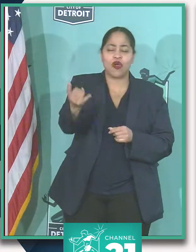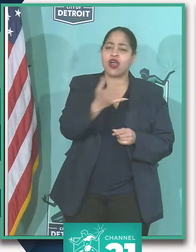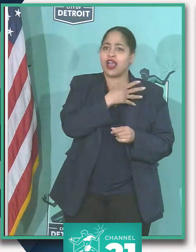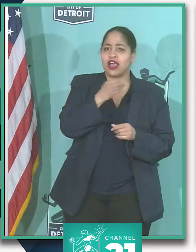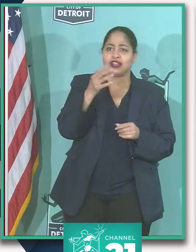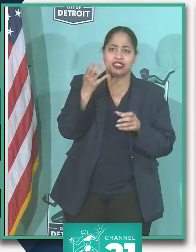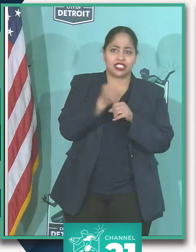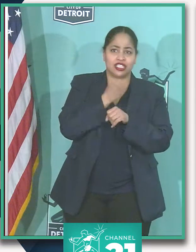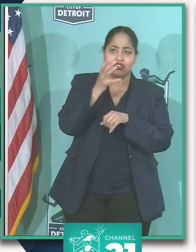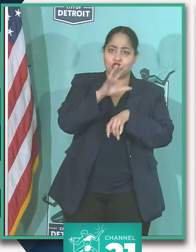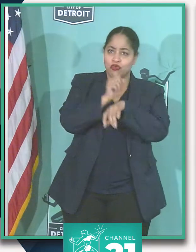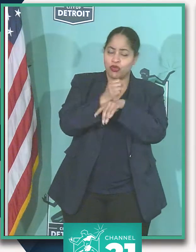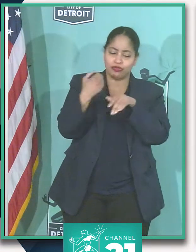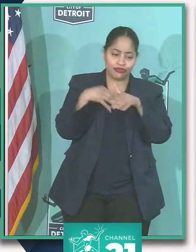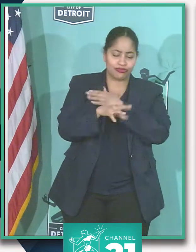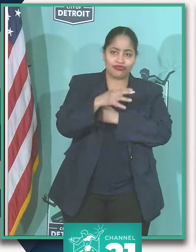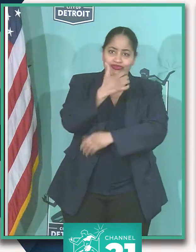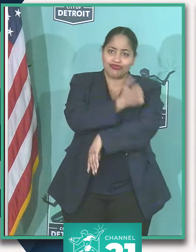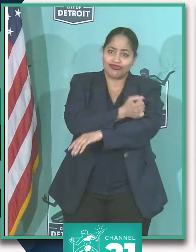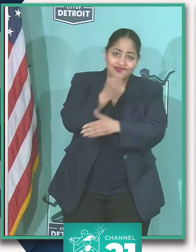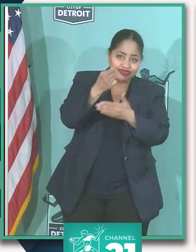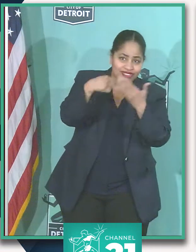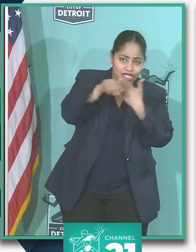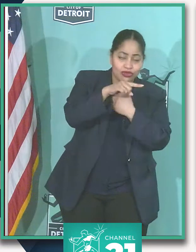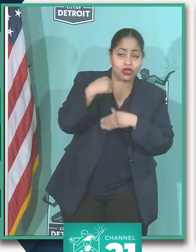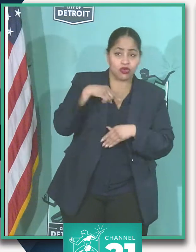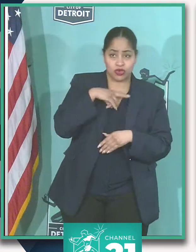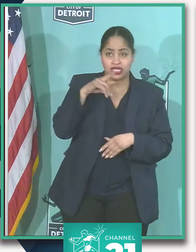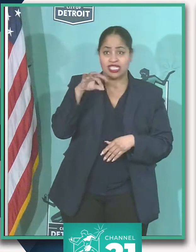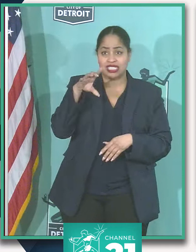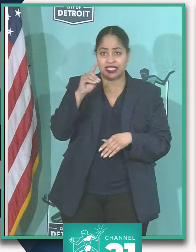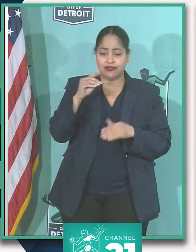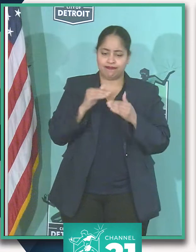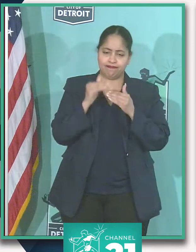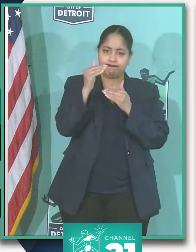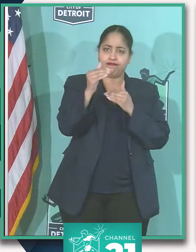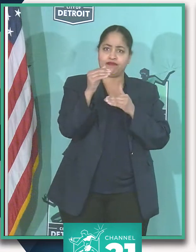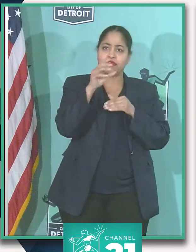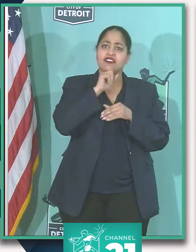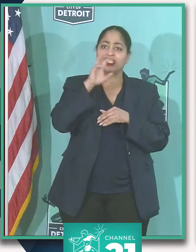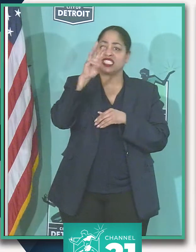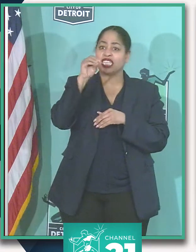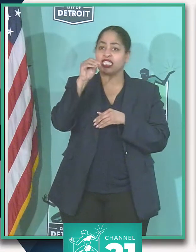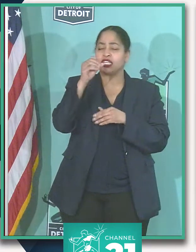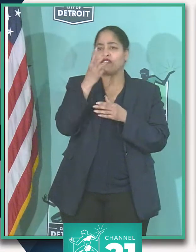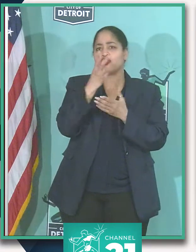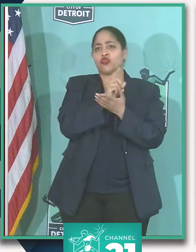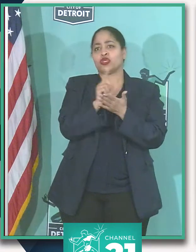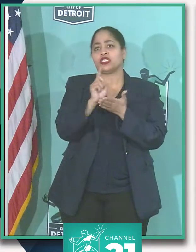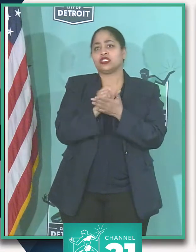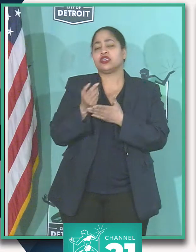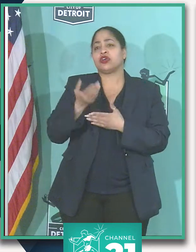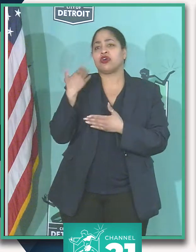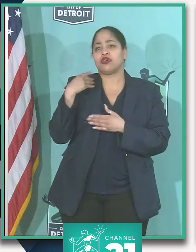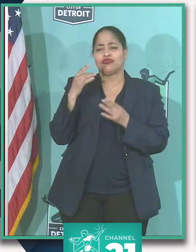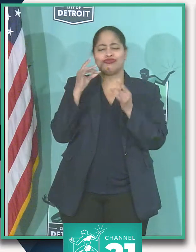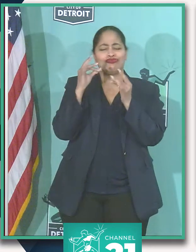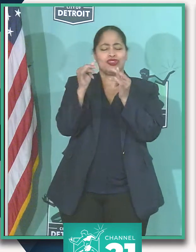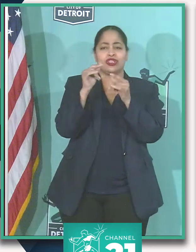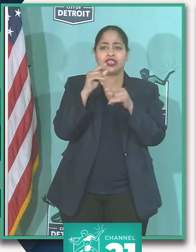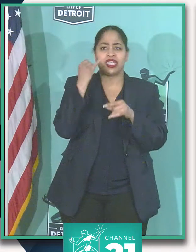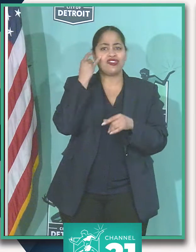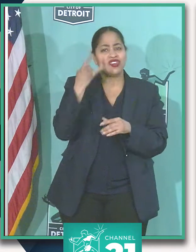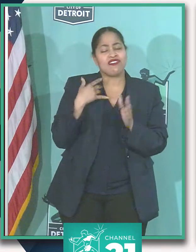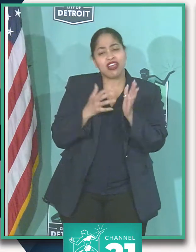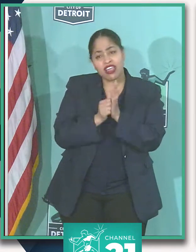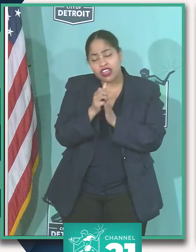be in and get your vaccine next week. We took this to age 60 a couple of weeks ago. It went very smoothly. But if you have cancer, you've